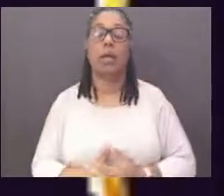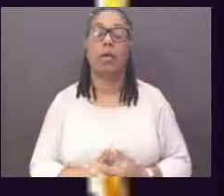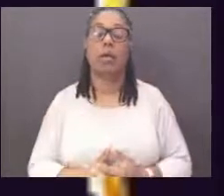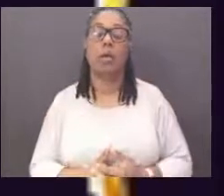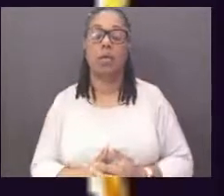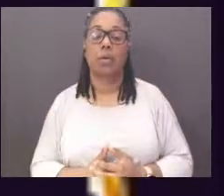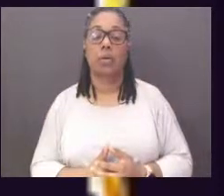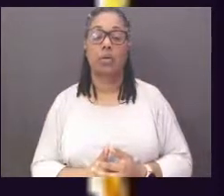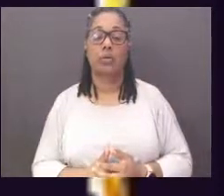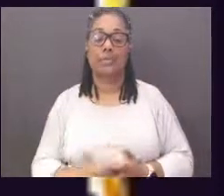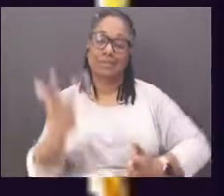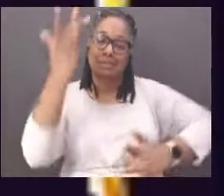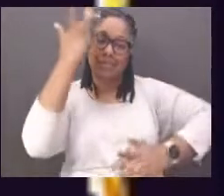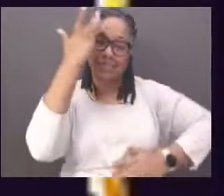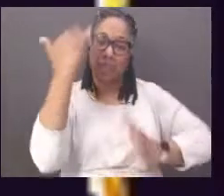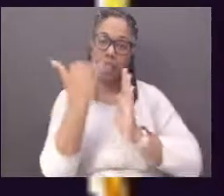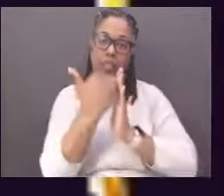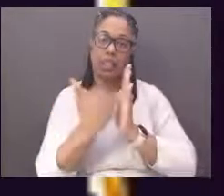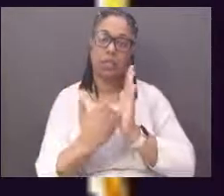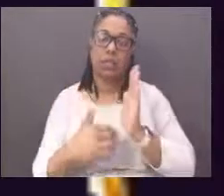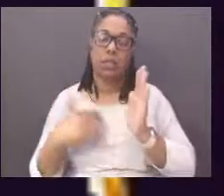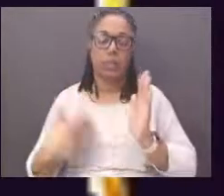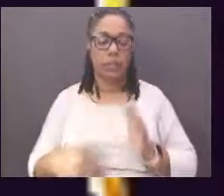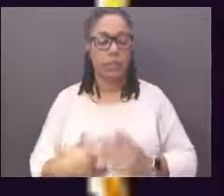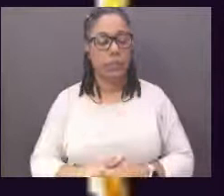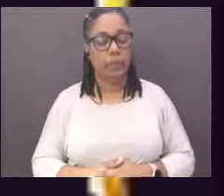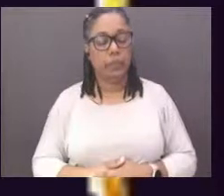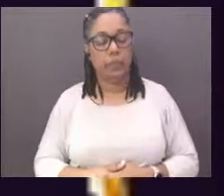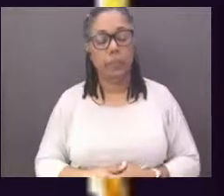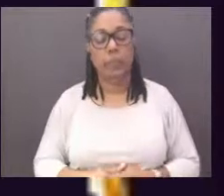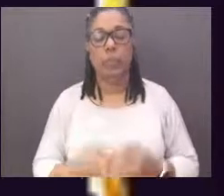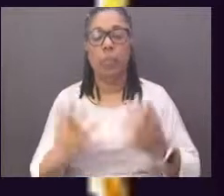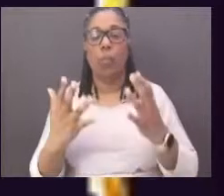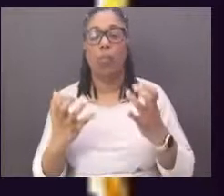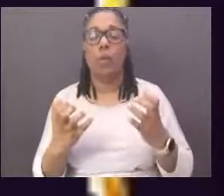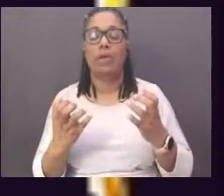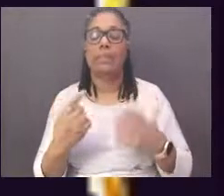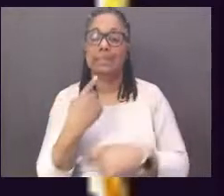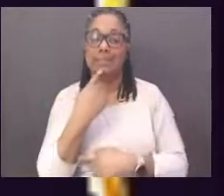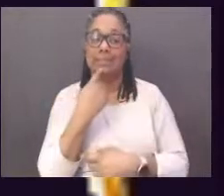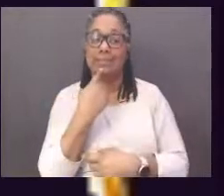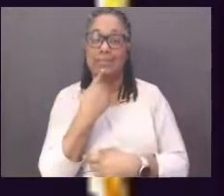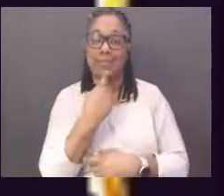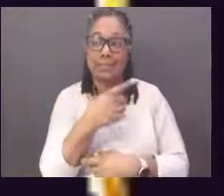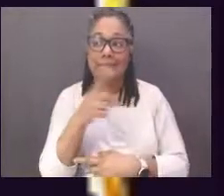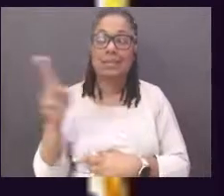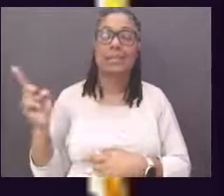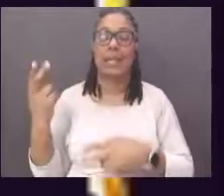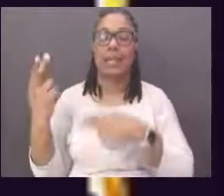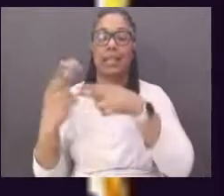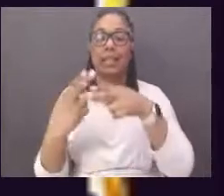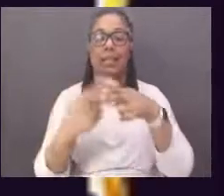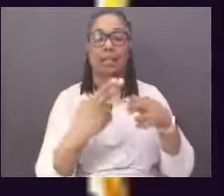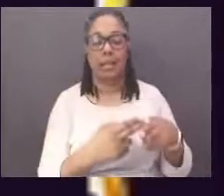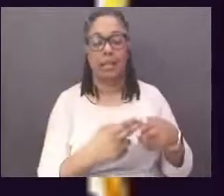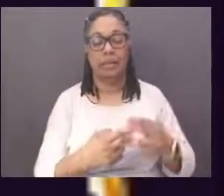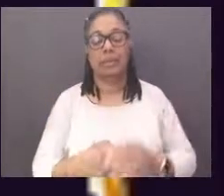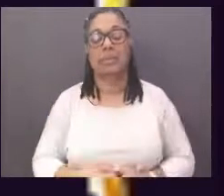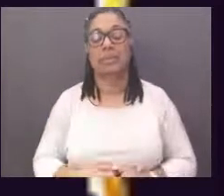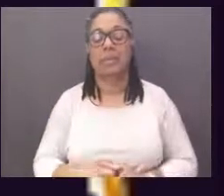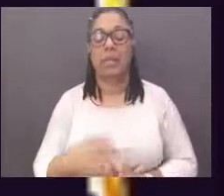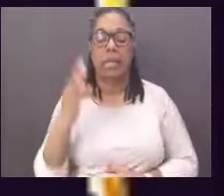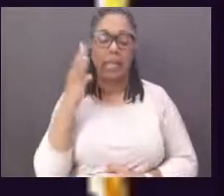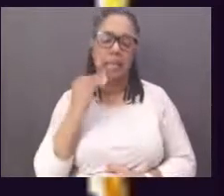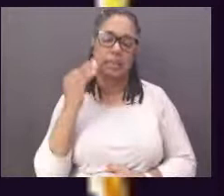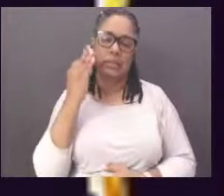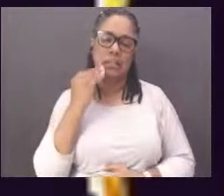sick list that is before us. We want to list the names of people that are going through hours of bereavement. You can